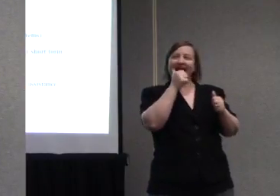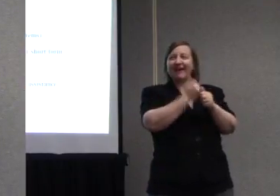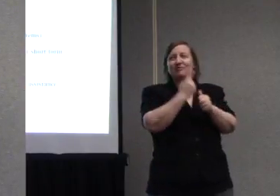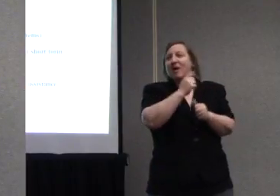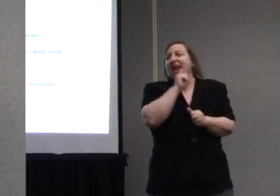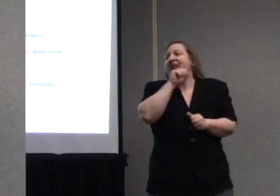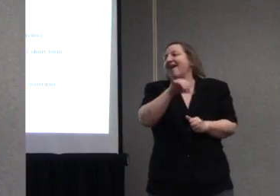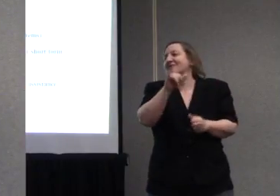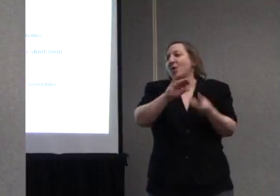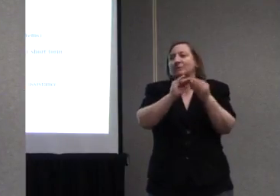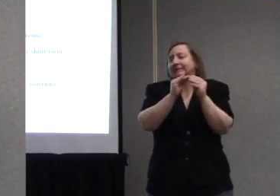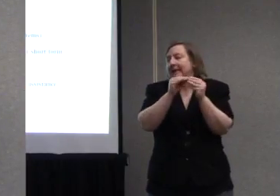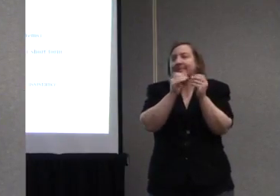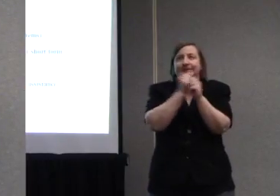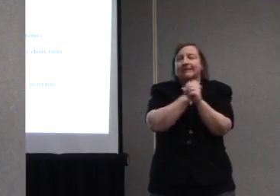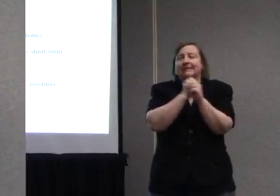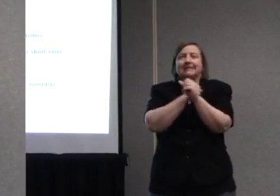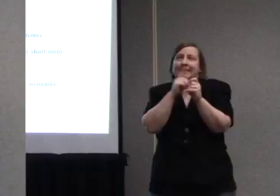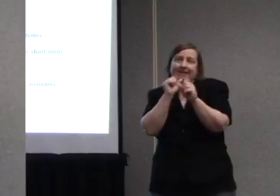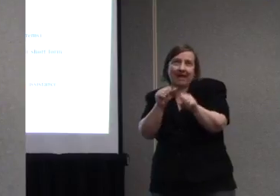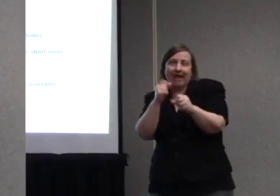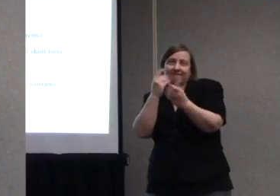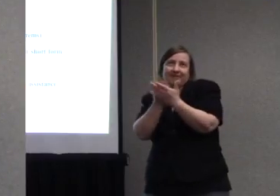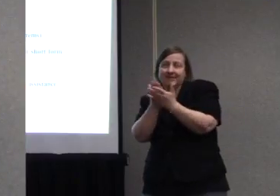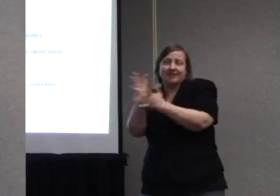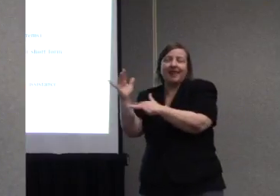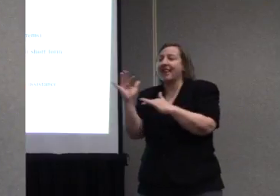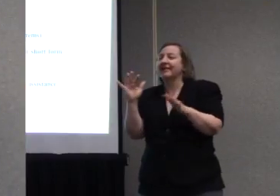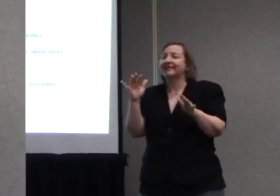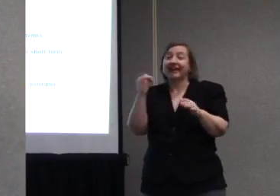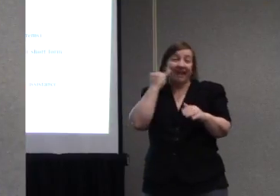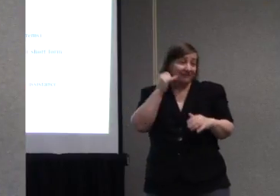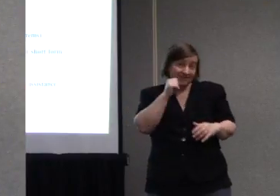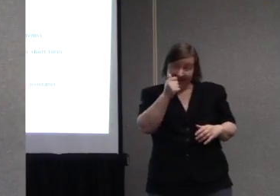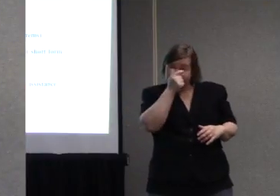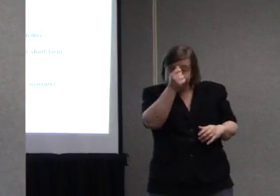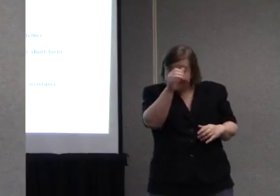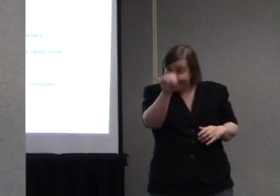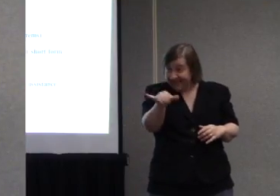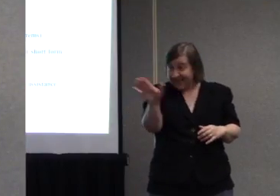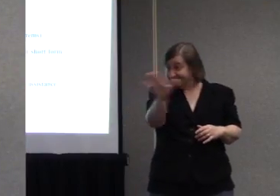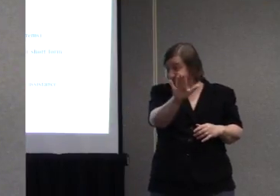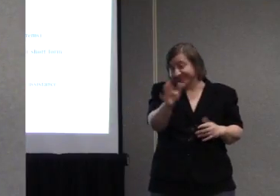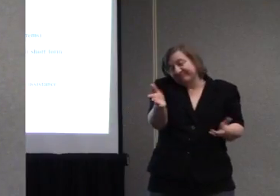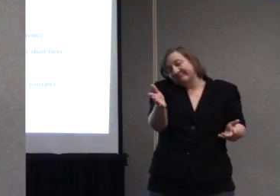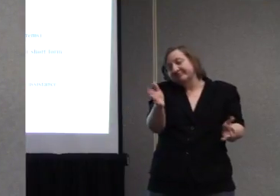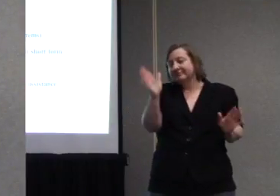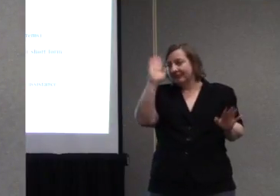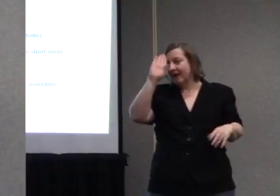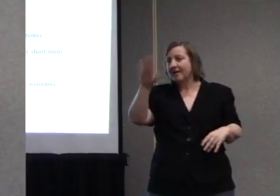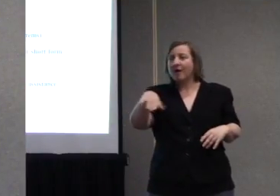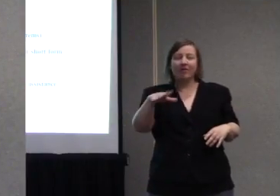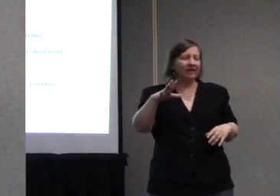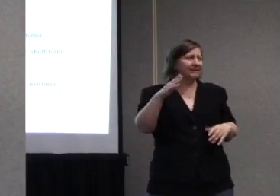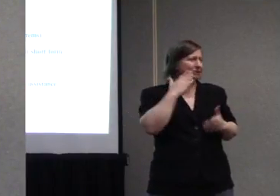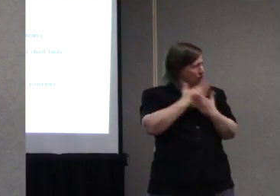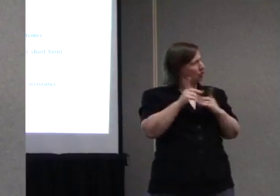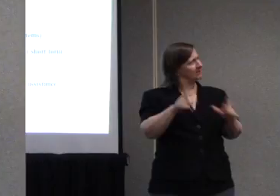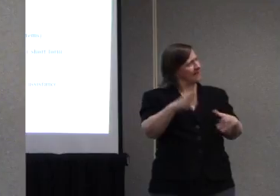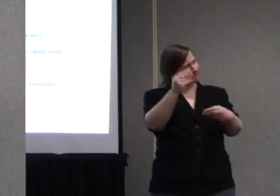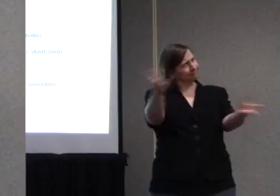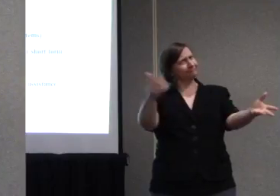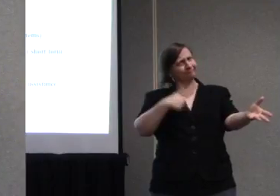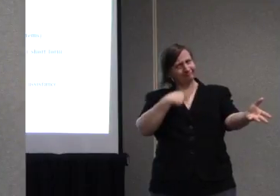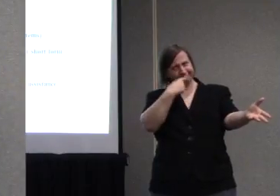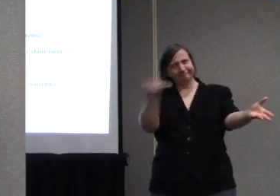not everybody shares my passion. So if you are of the majority that don't share my passion for that,